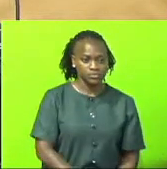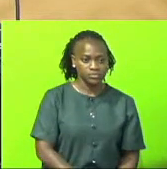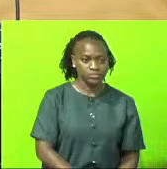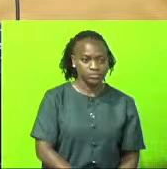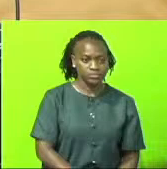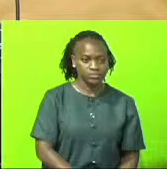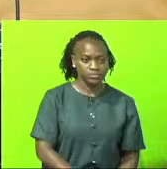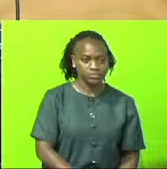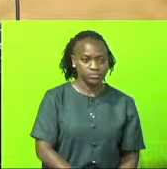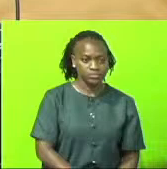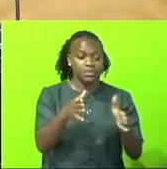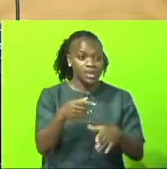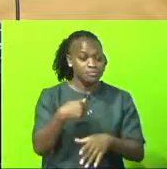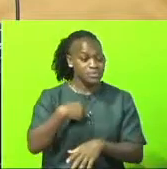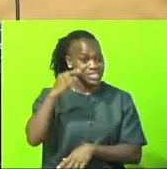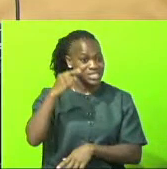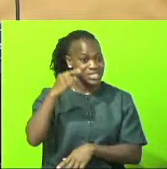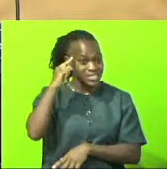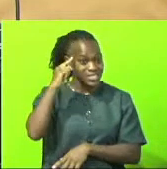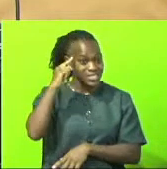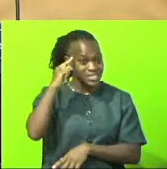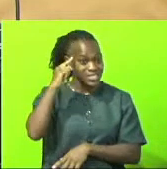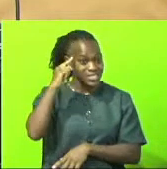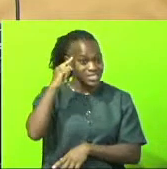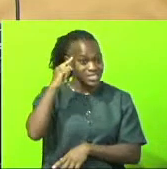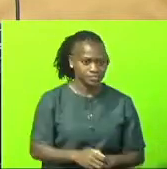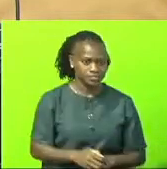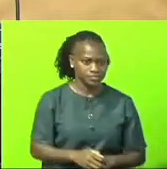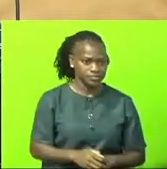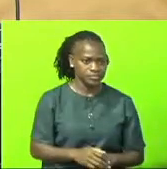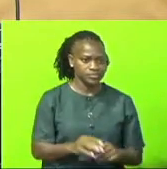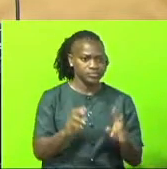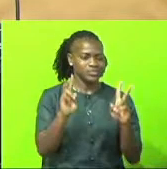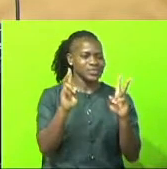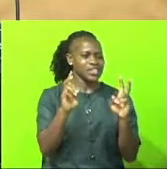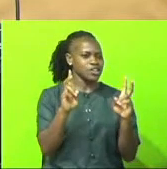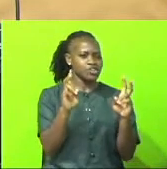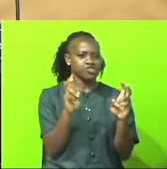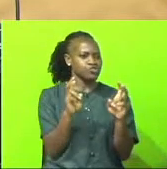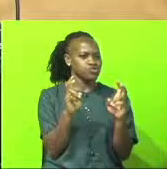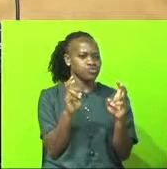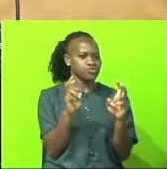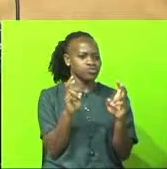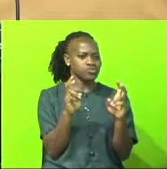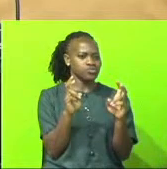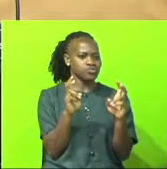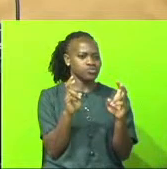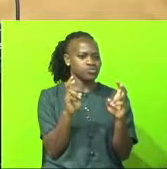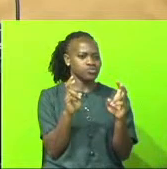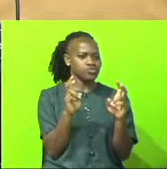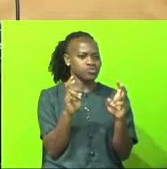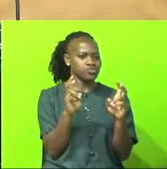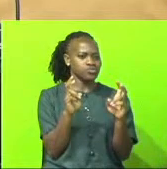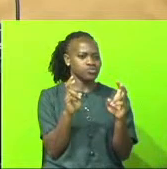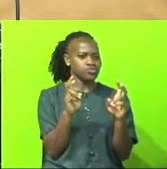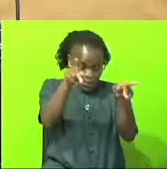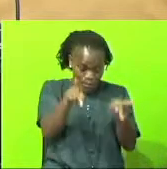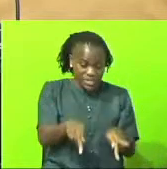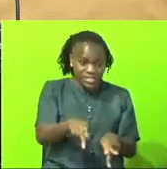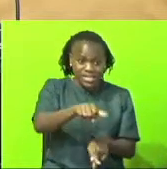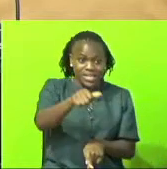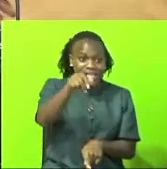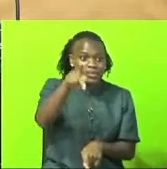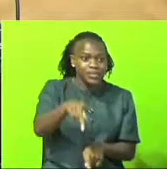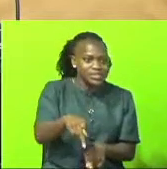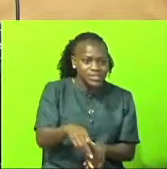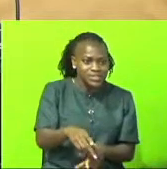I am of the view that this is not a matter that anybody can just